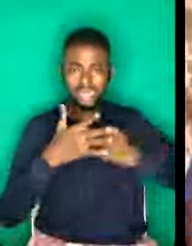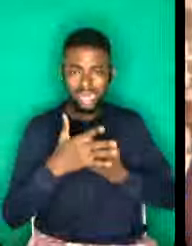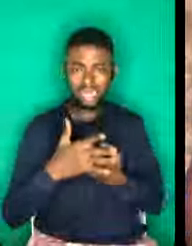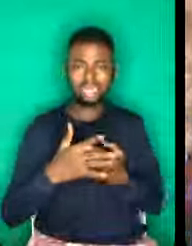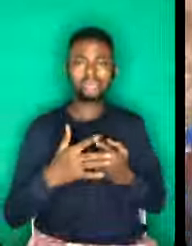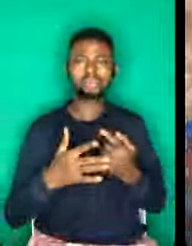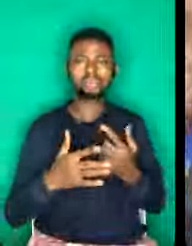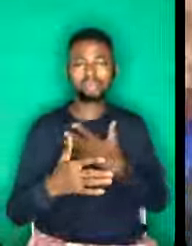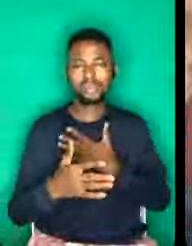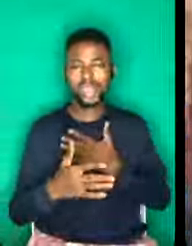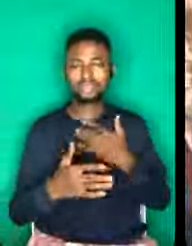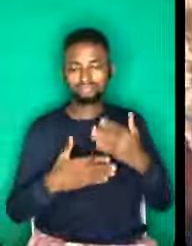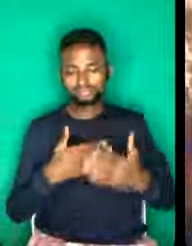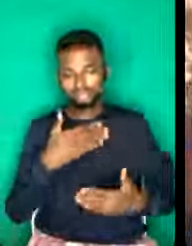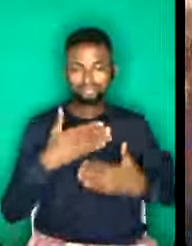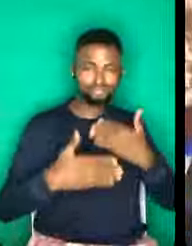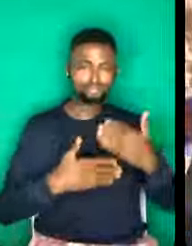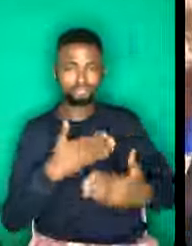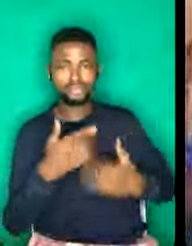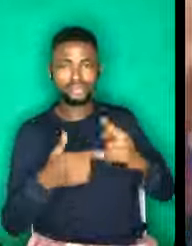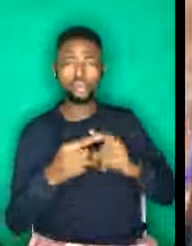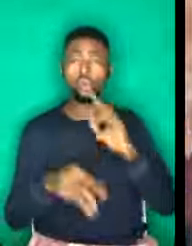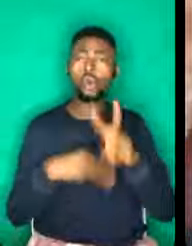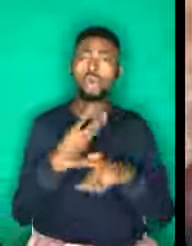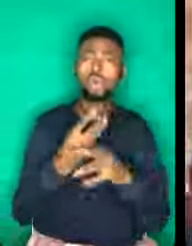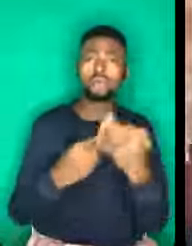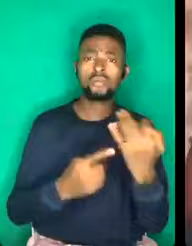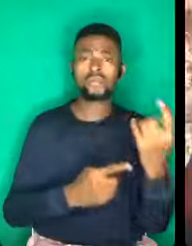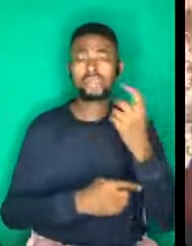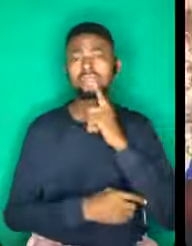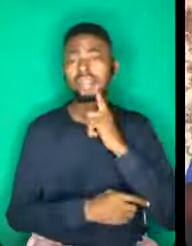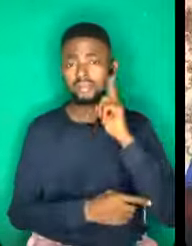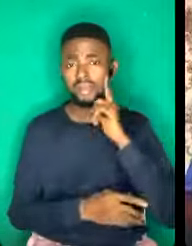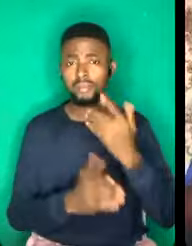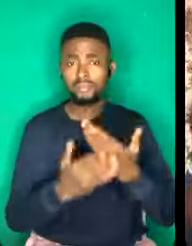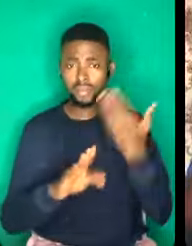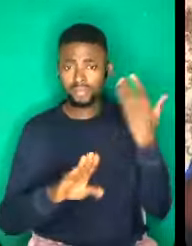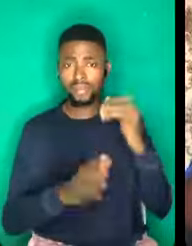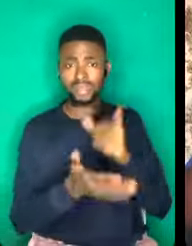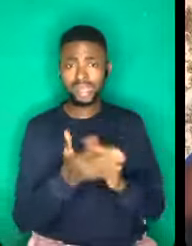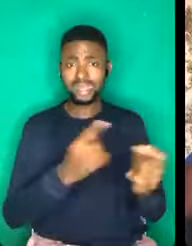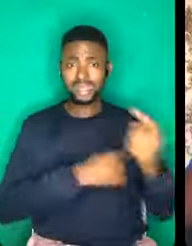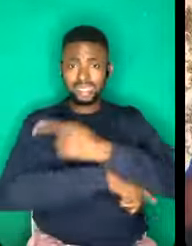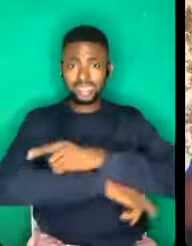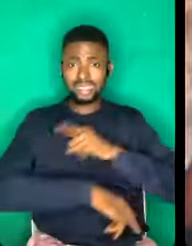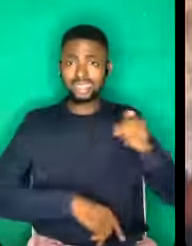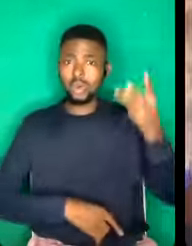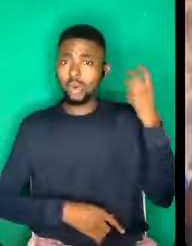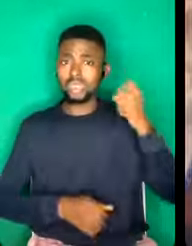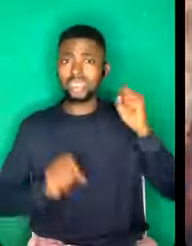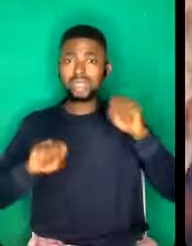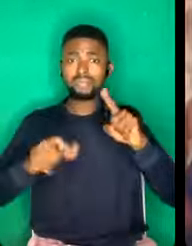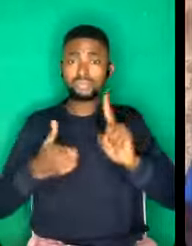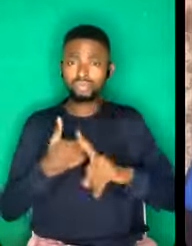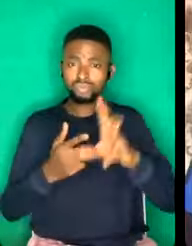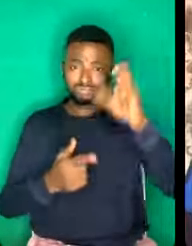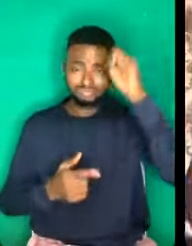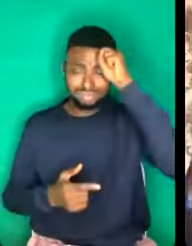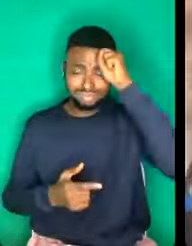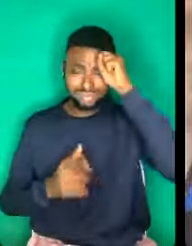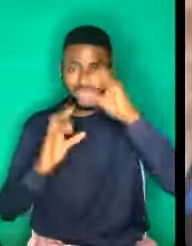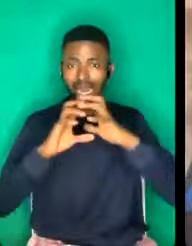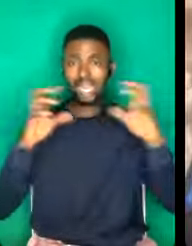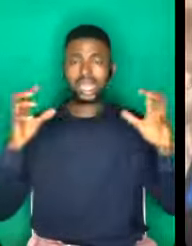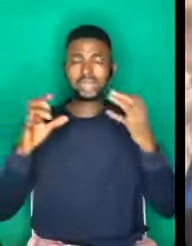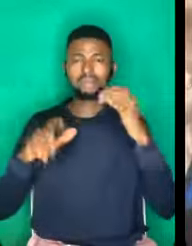the deaf. Because before that day runs out, before the end of that day, I was able to grasp a lot of sign language. Just